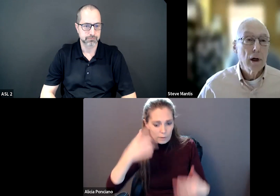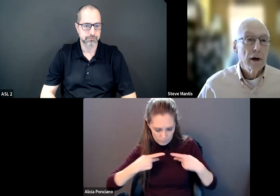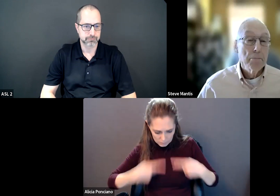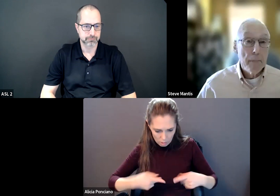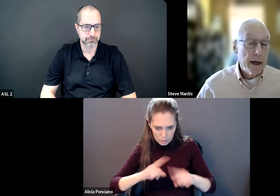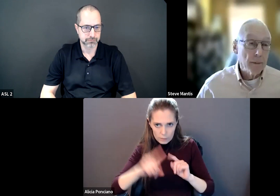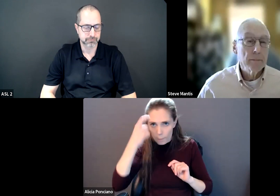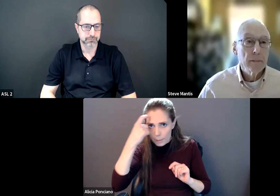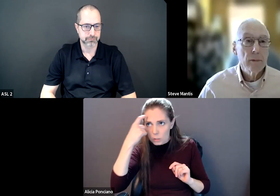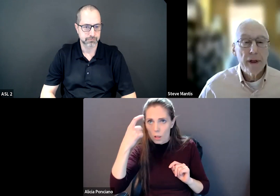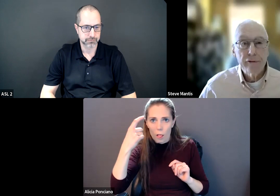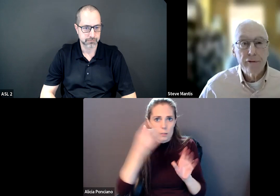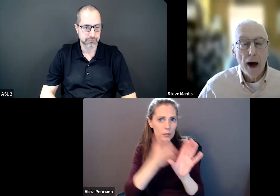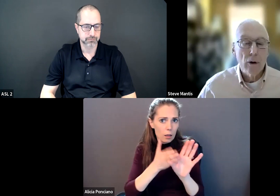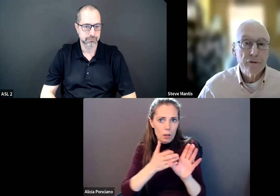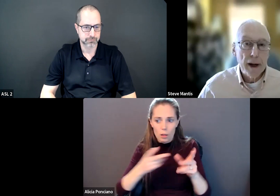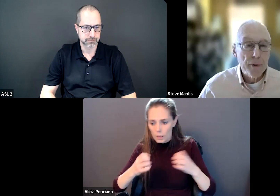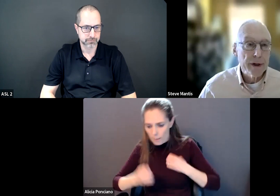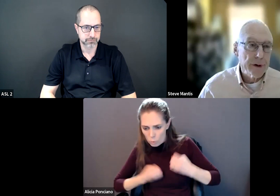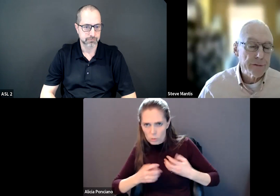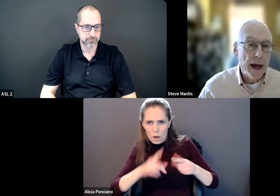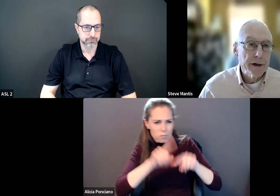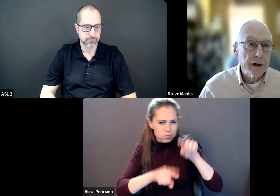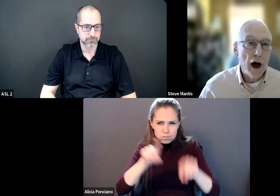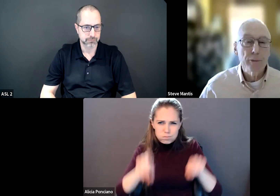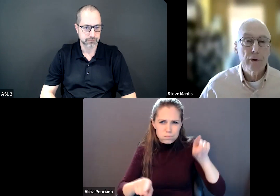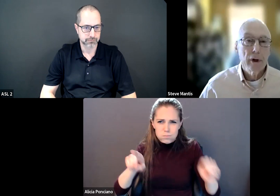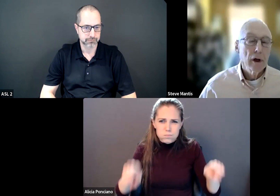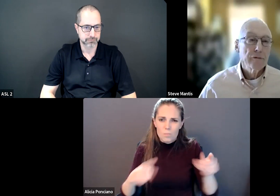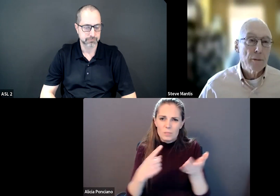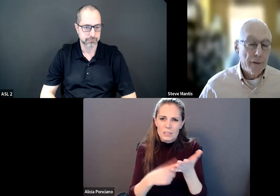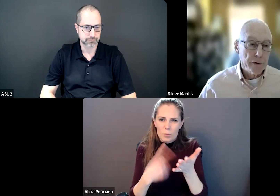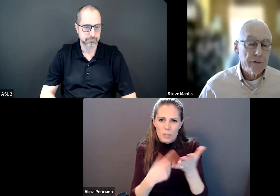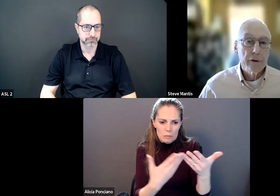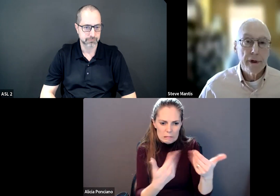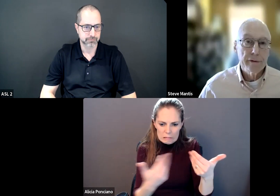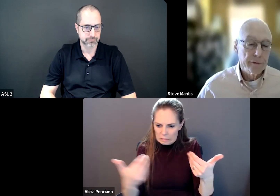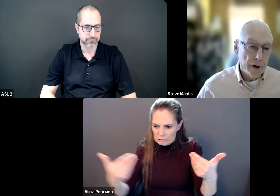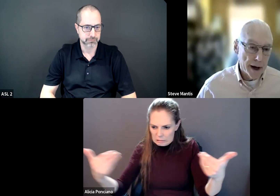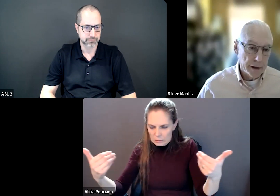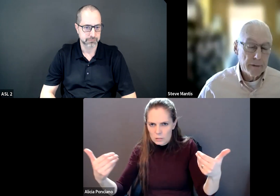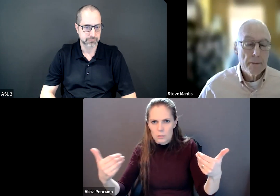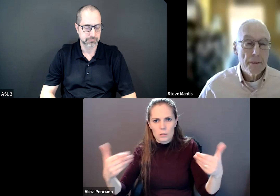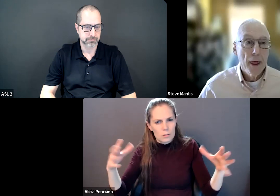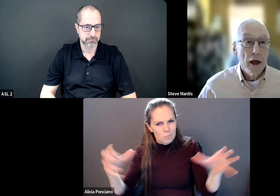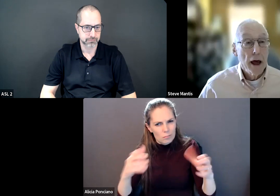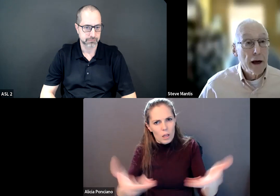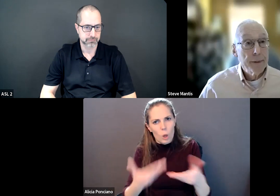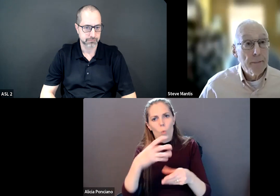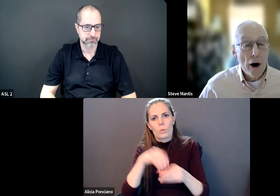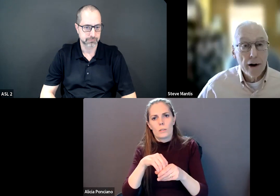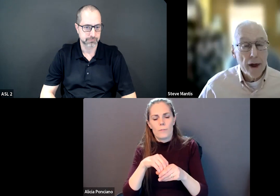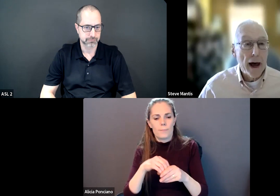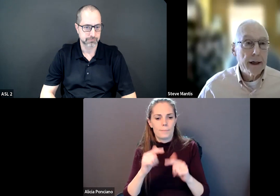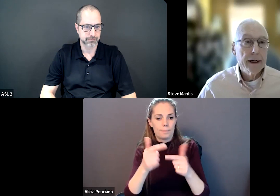emotional makeup that somehow separates us at times from others in society. And a